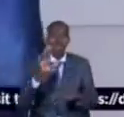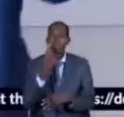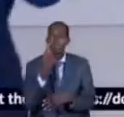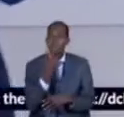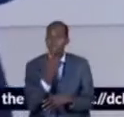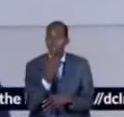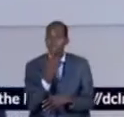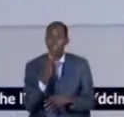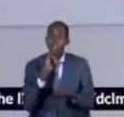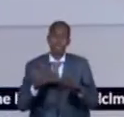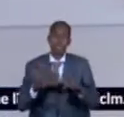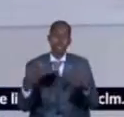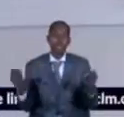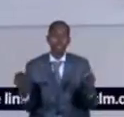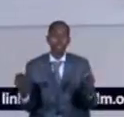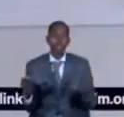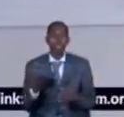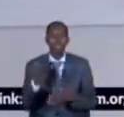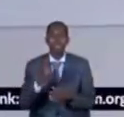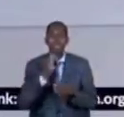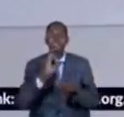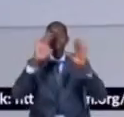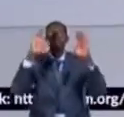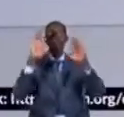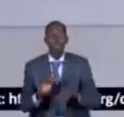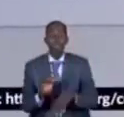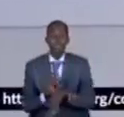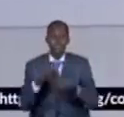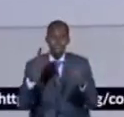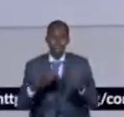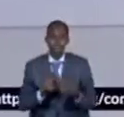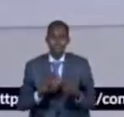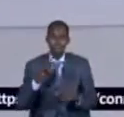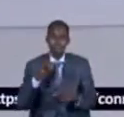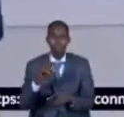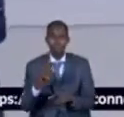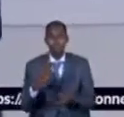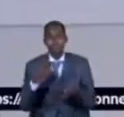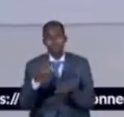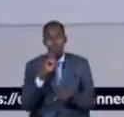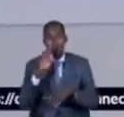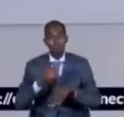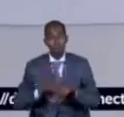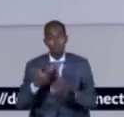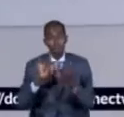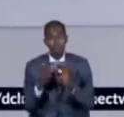open. There is a miracle around you. Online, check up yourself.